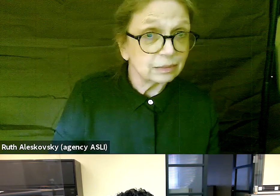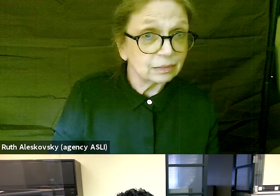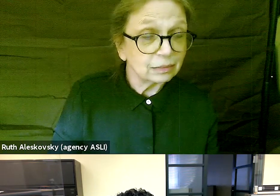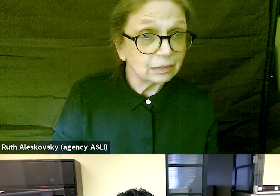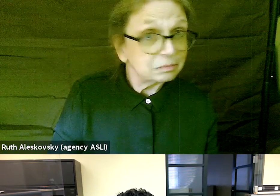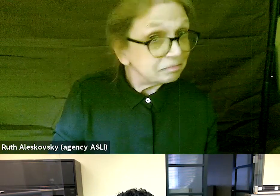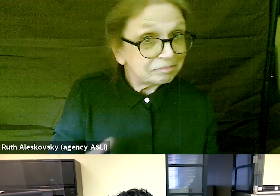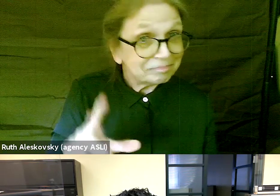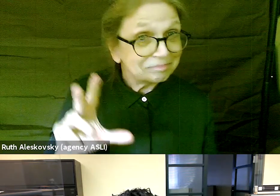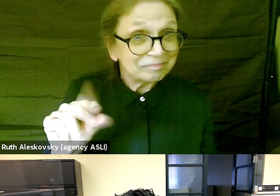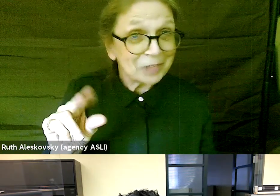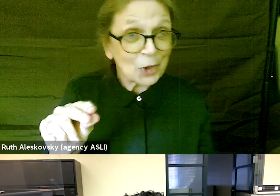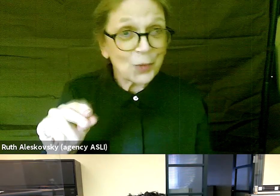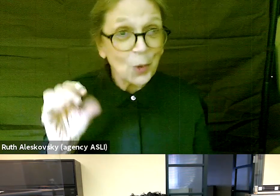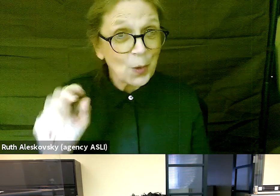Okay.